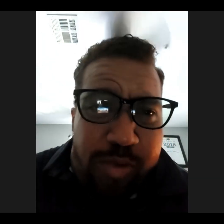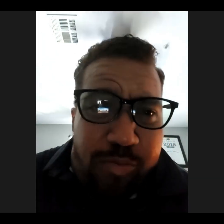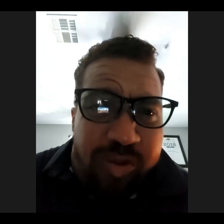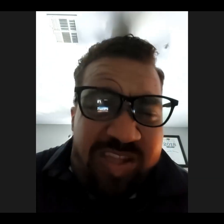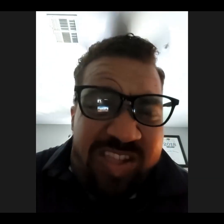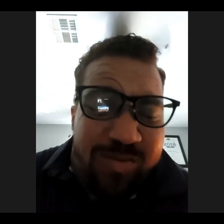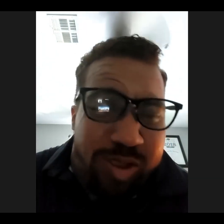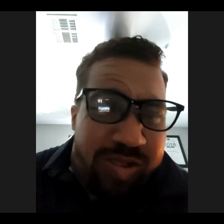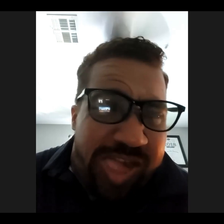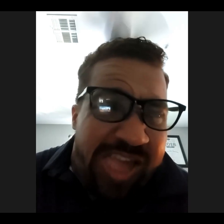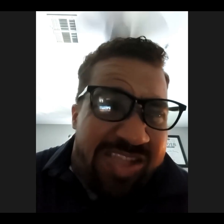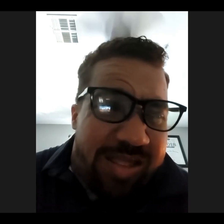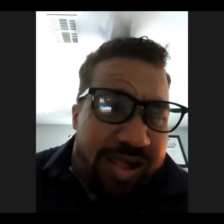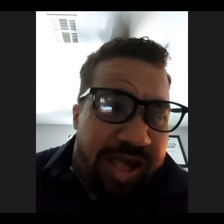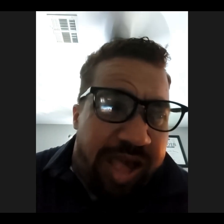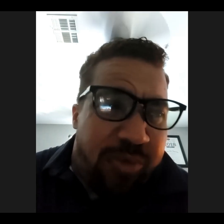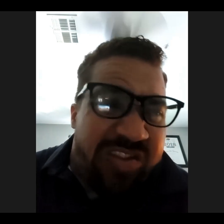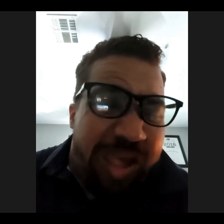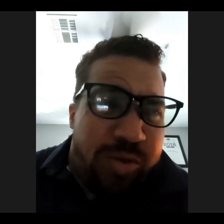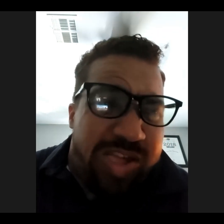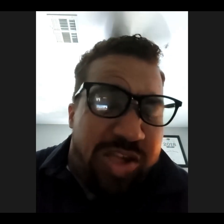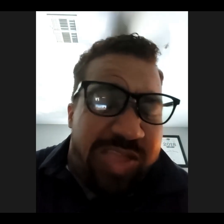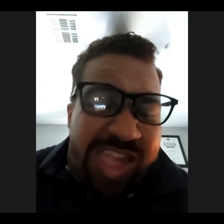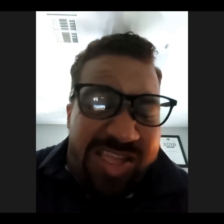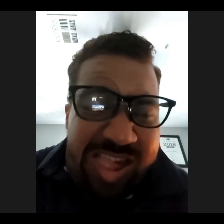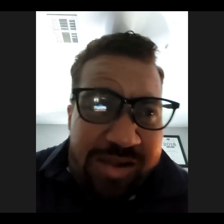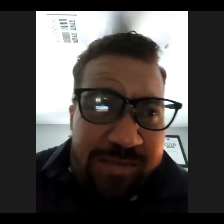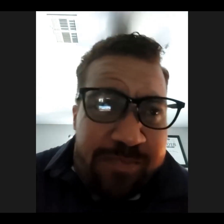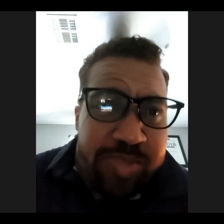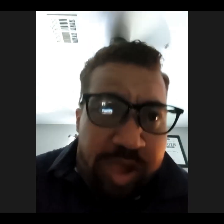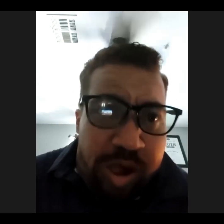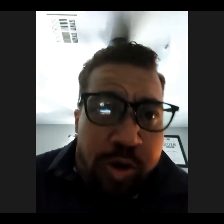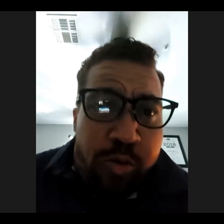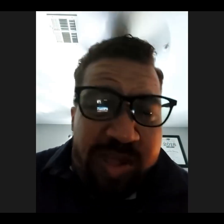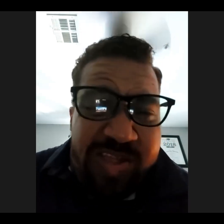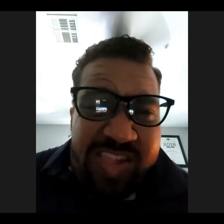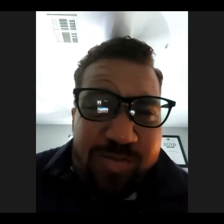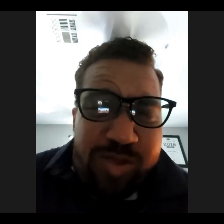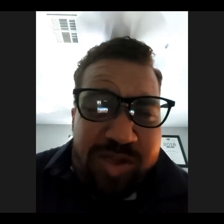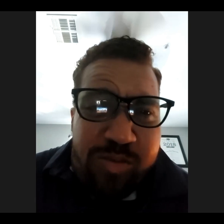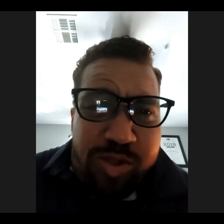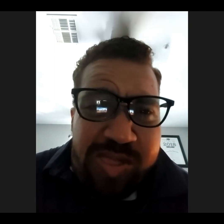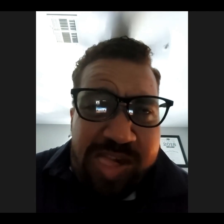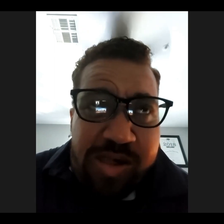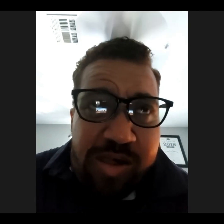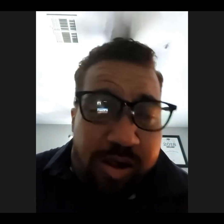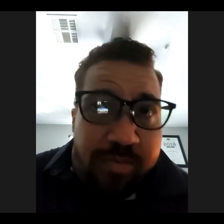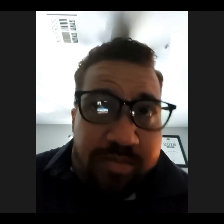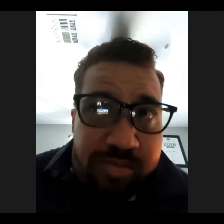growing up with a disability, I was not really connected with the disability